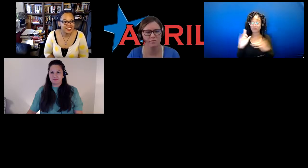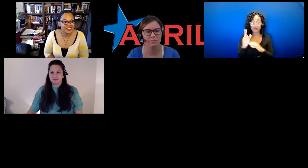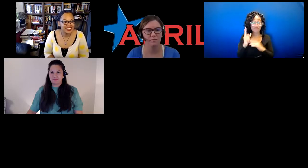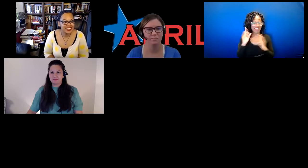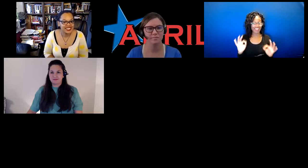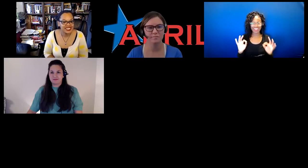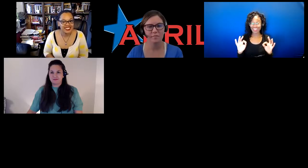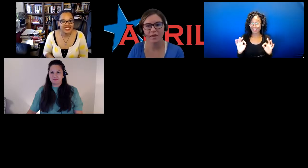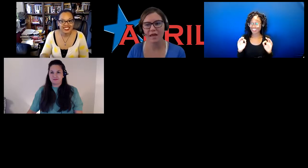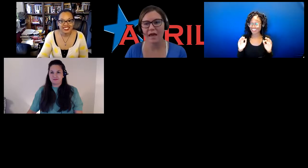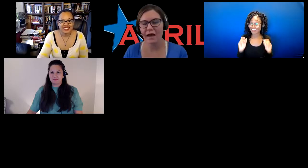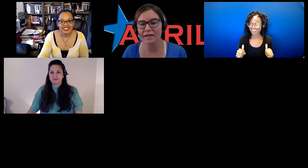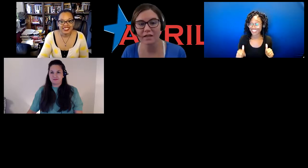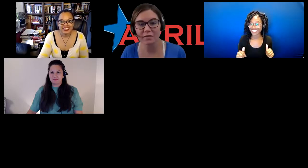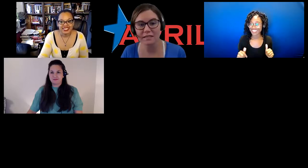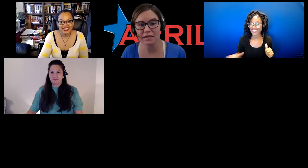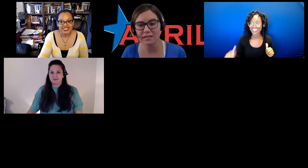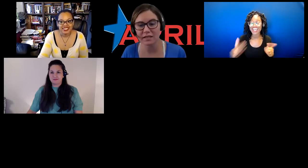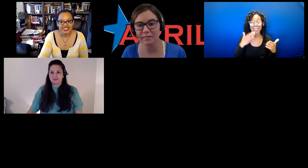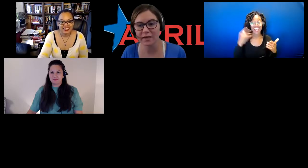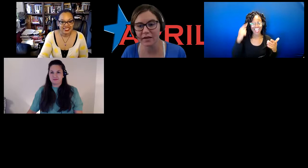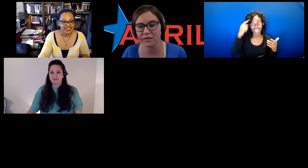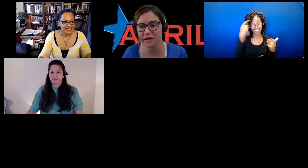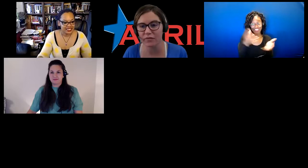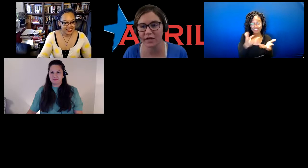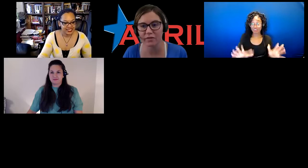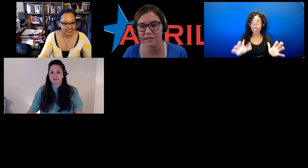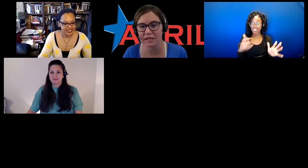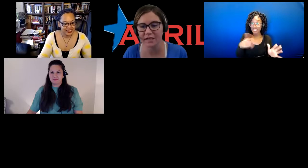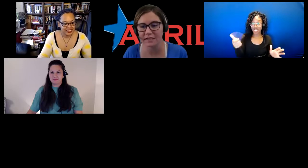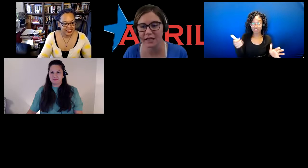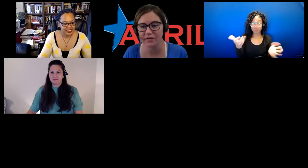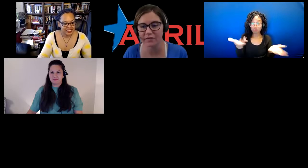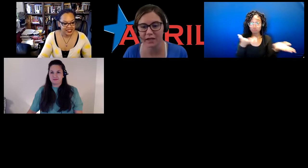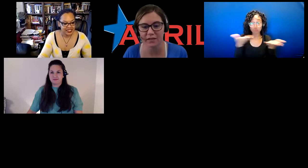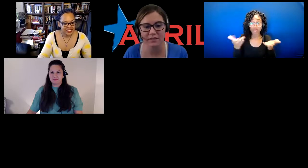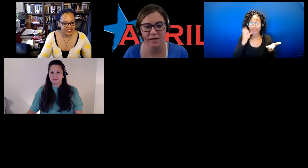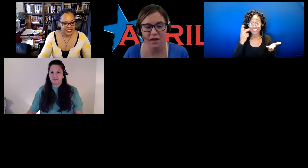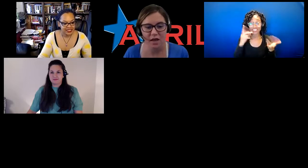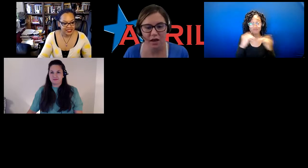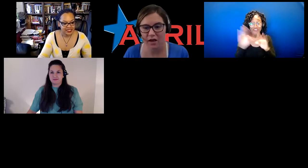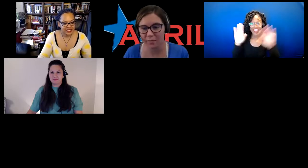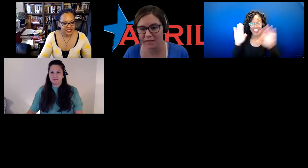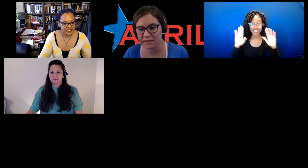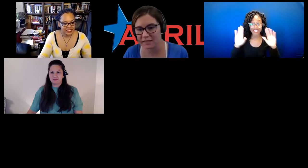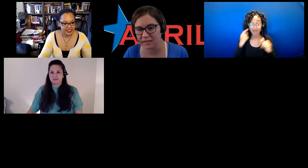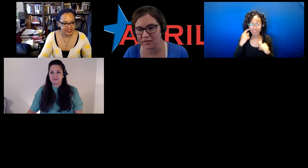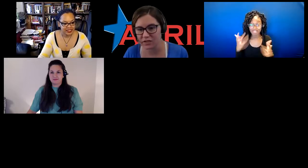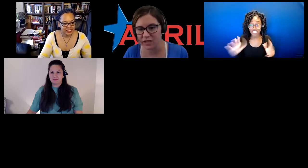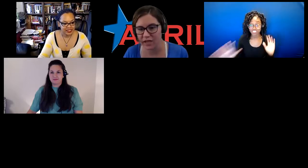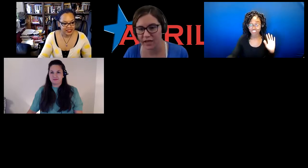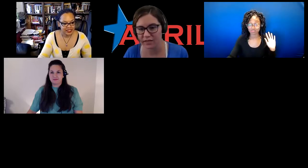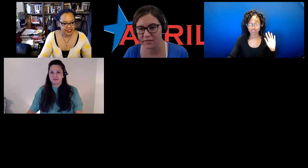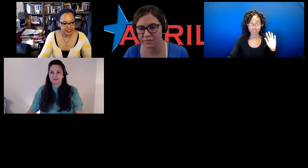the questions. I think that was it. Did anybody else have one? I don't see anybody's hand raised. I didn't see any